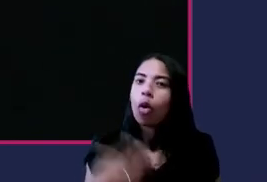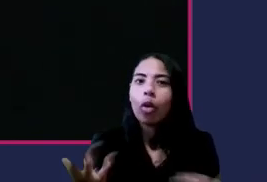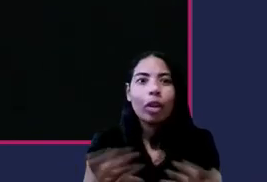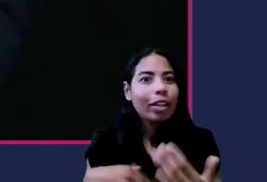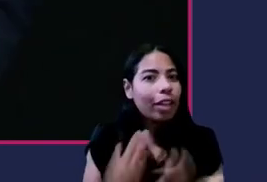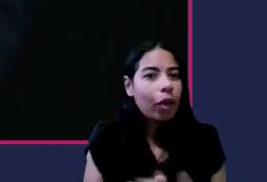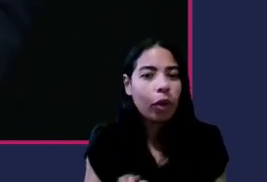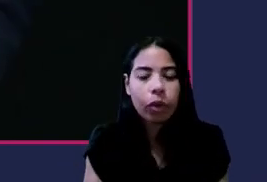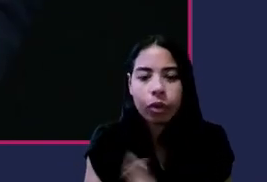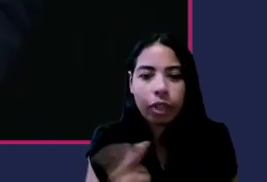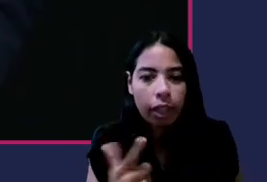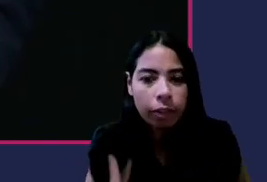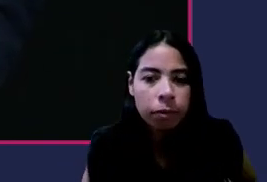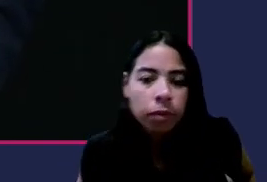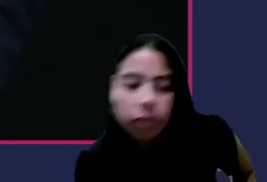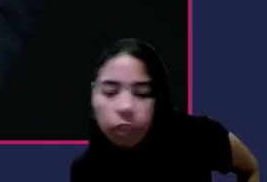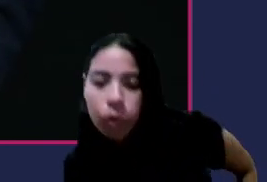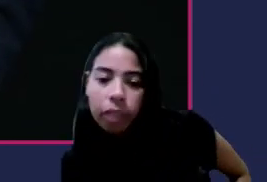know? No.